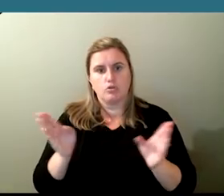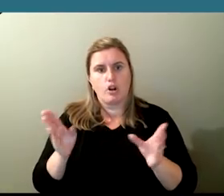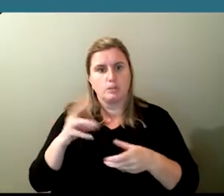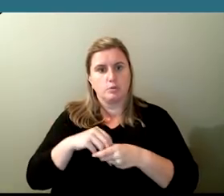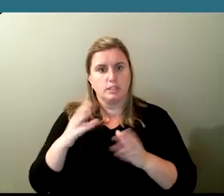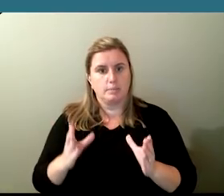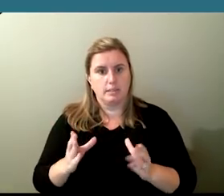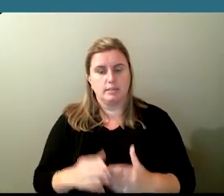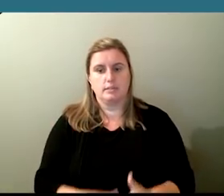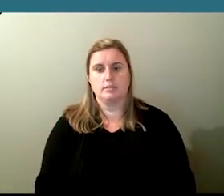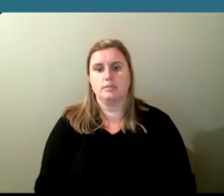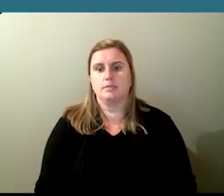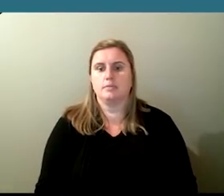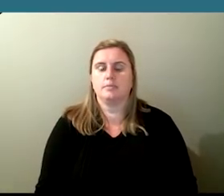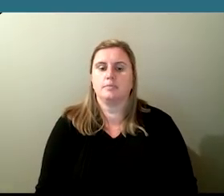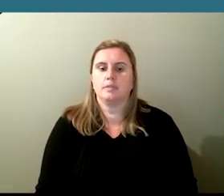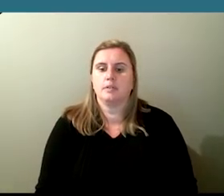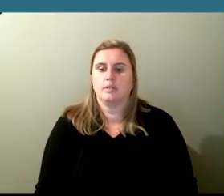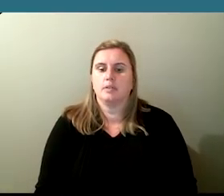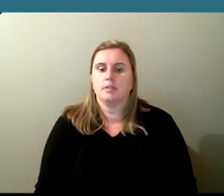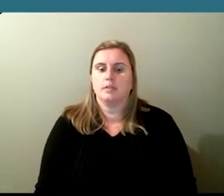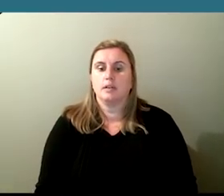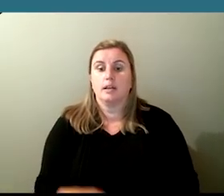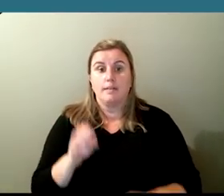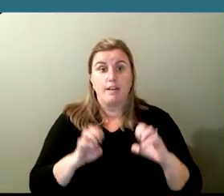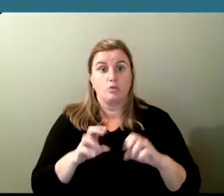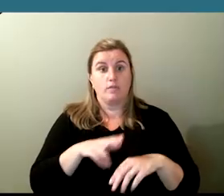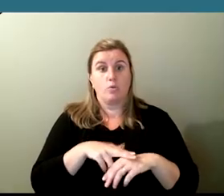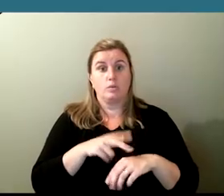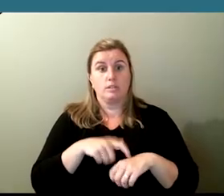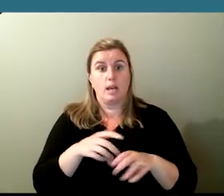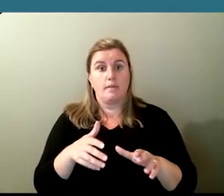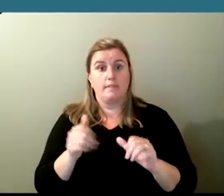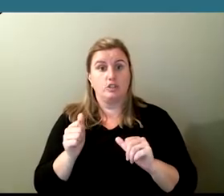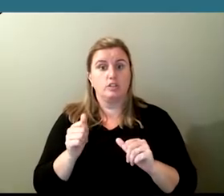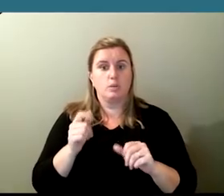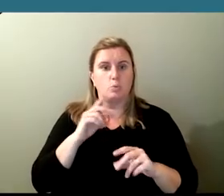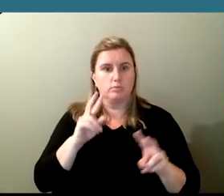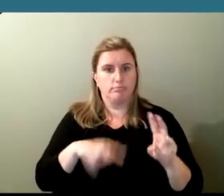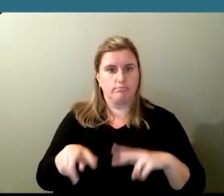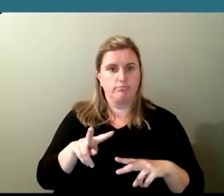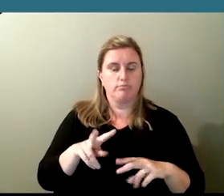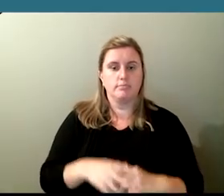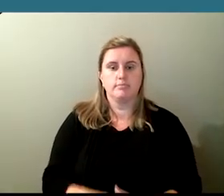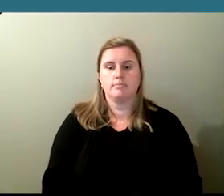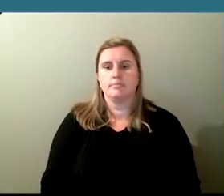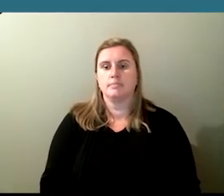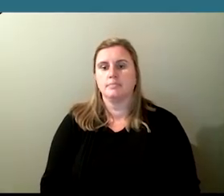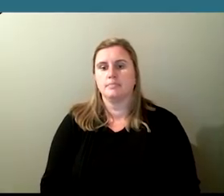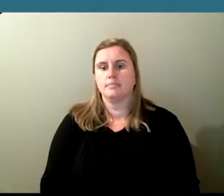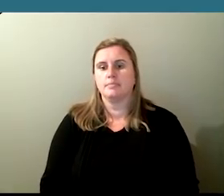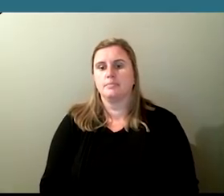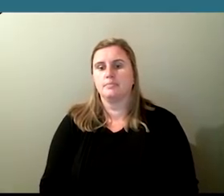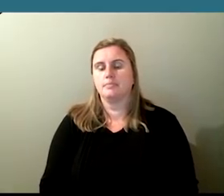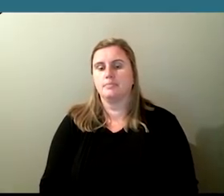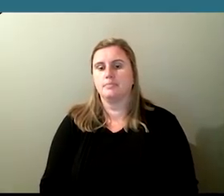participants, an evaluation of course time efficiency was also conducted. And what we see here